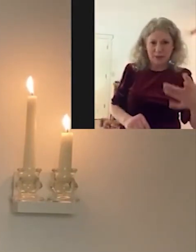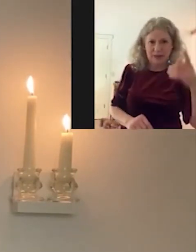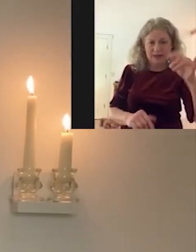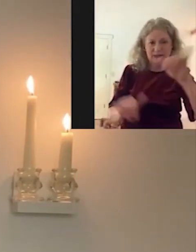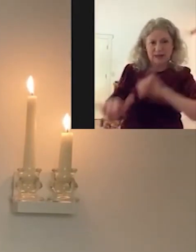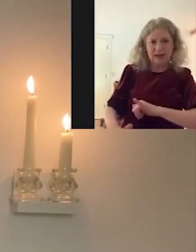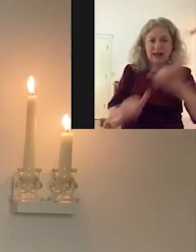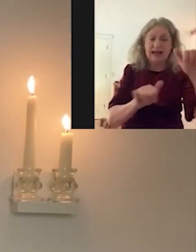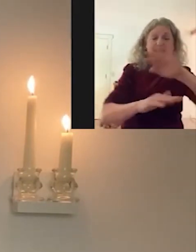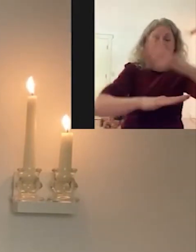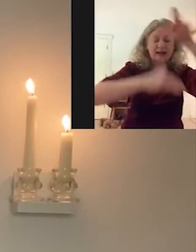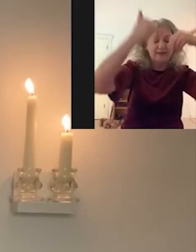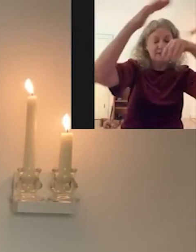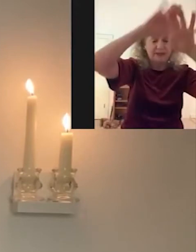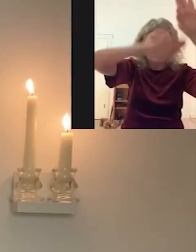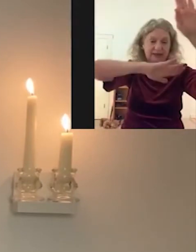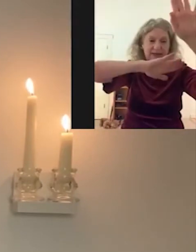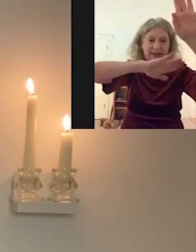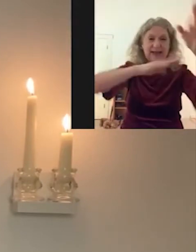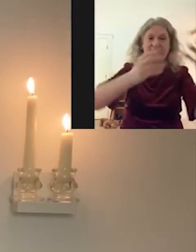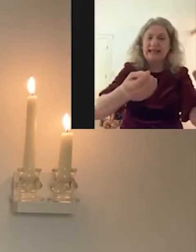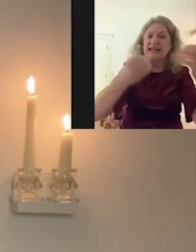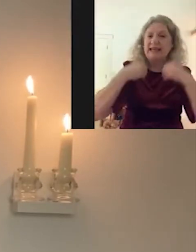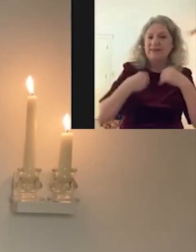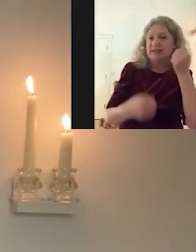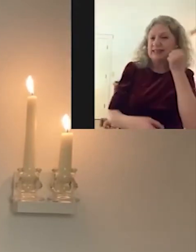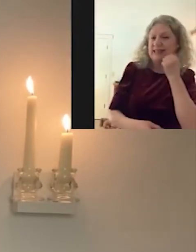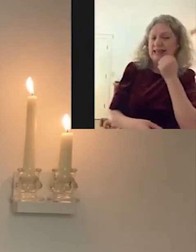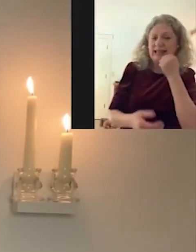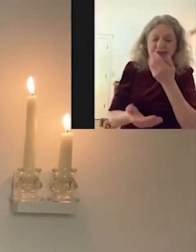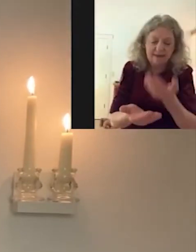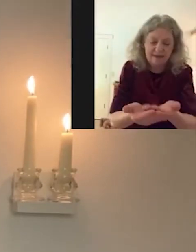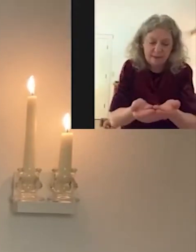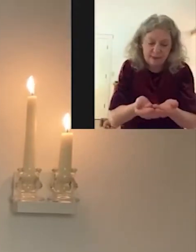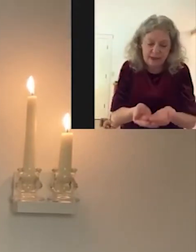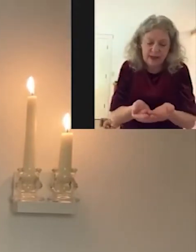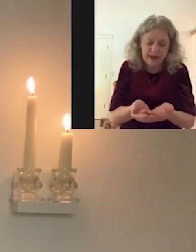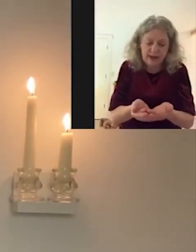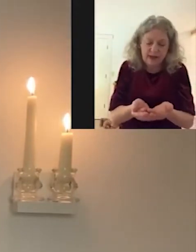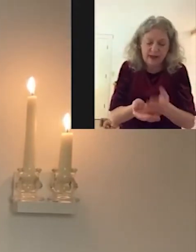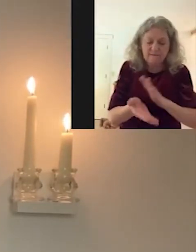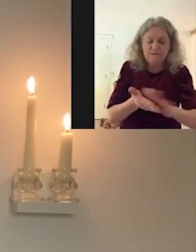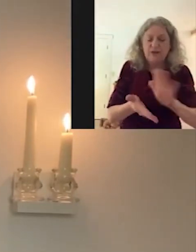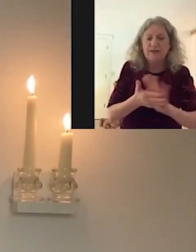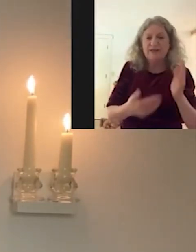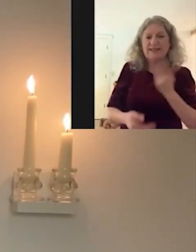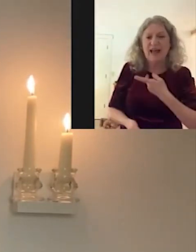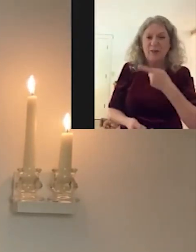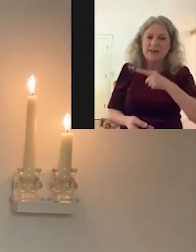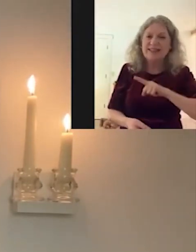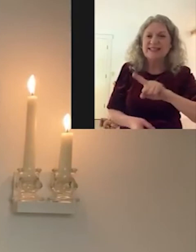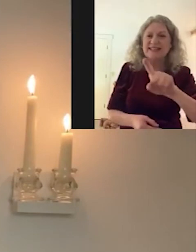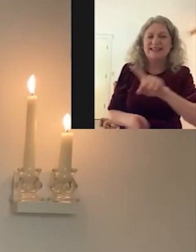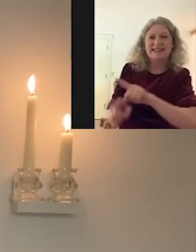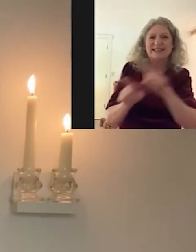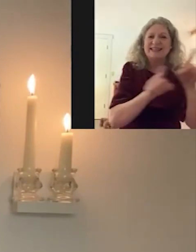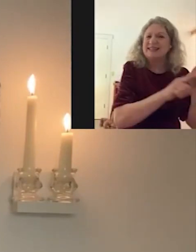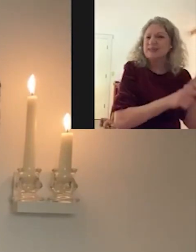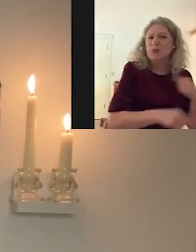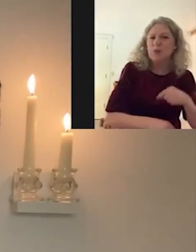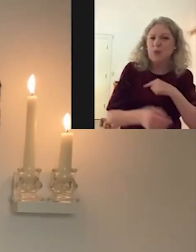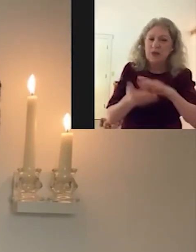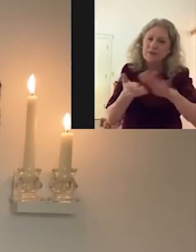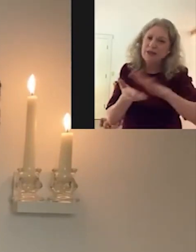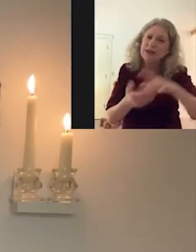in heaven. Give us today our daily bread. Forgive us our sins, as we forgive those who sin